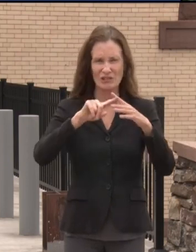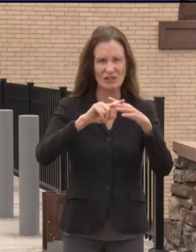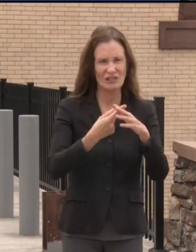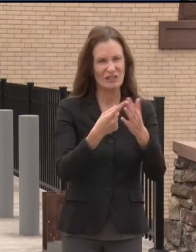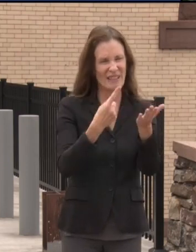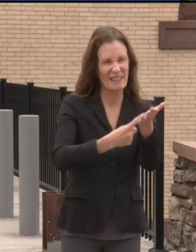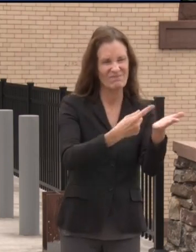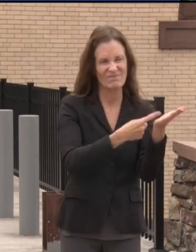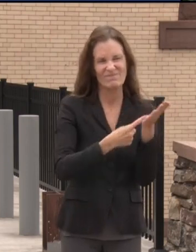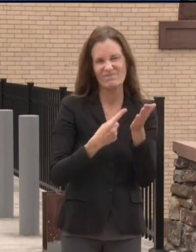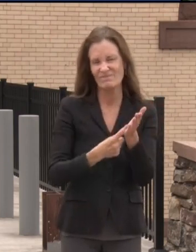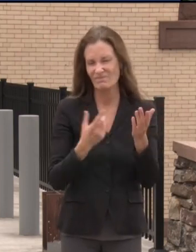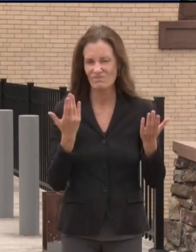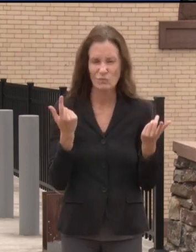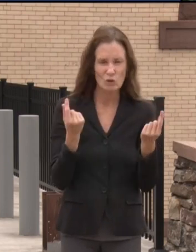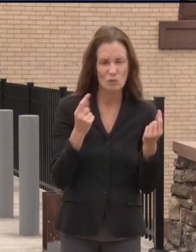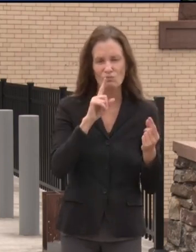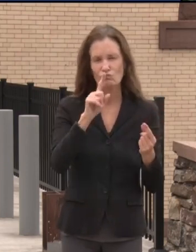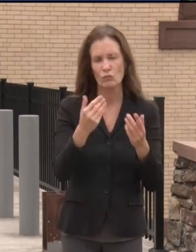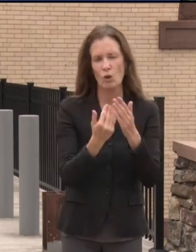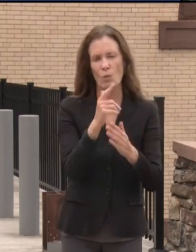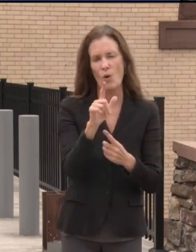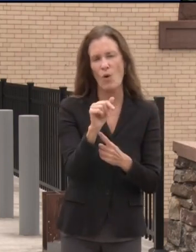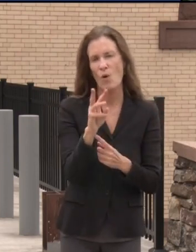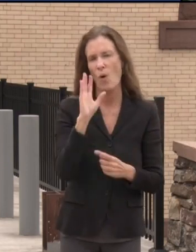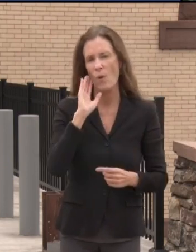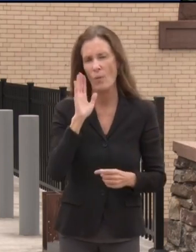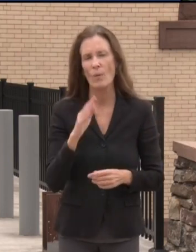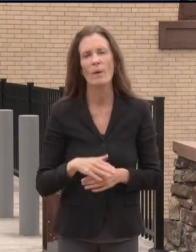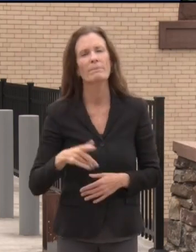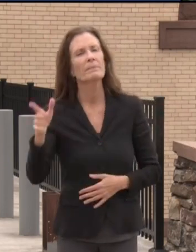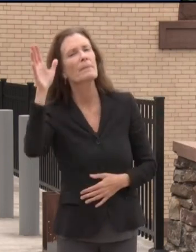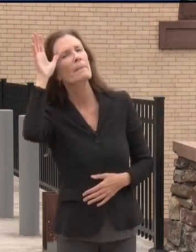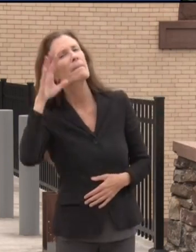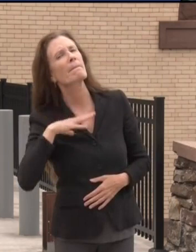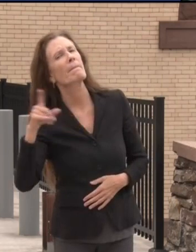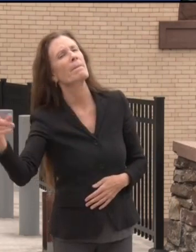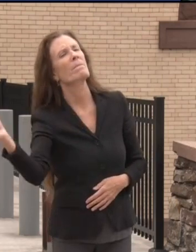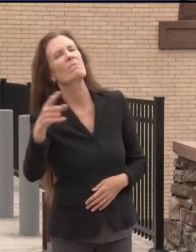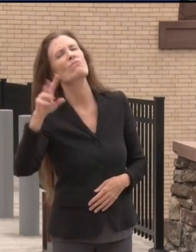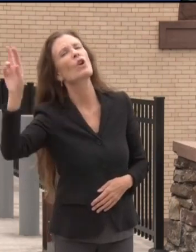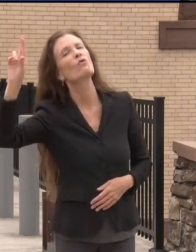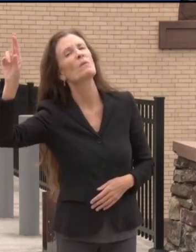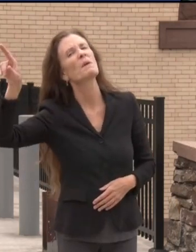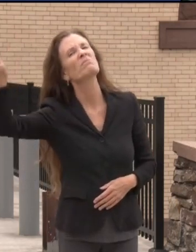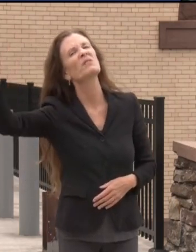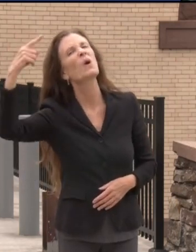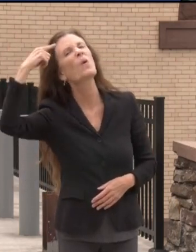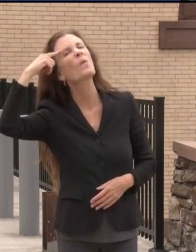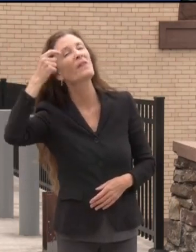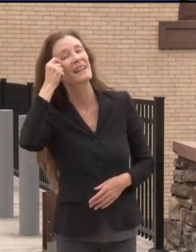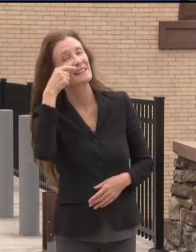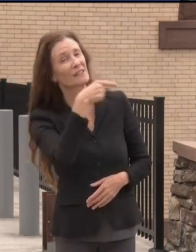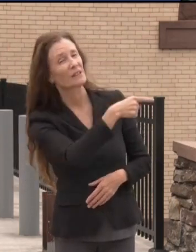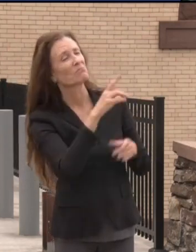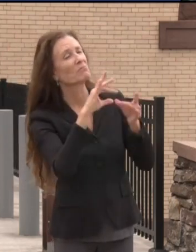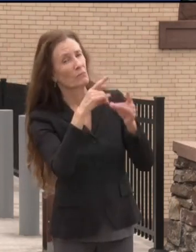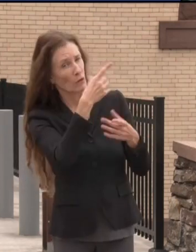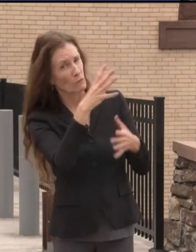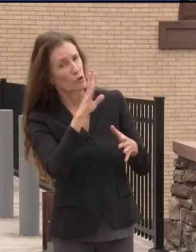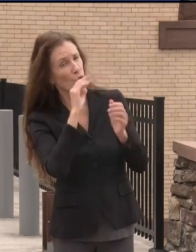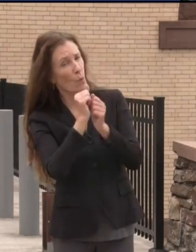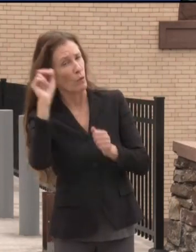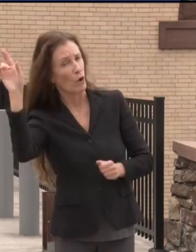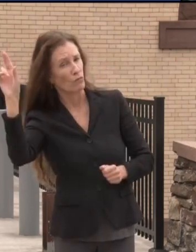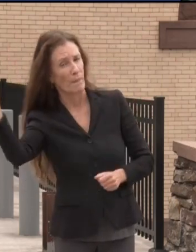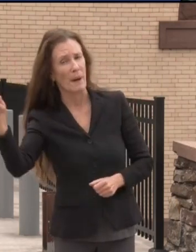Anything else? Yeah. Where are Republicans at on some of these proposals? Is your administration in talks with them? I think you guys